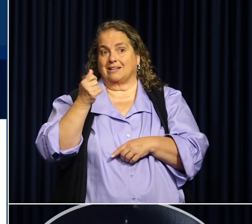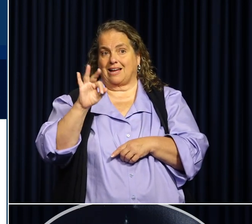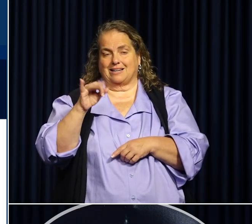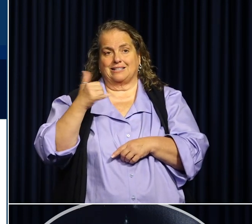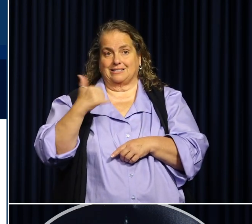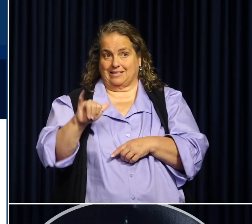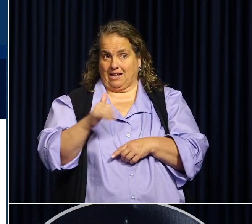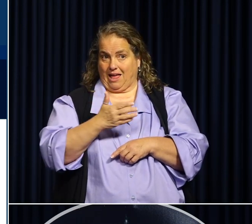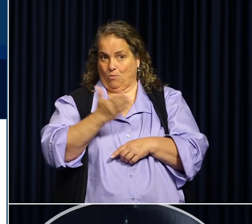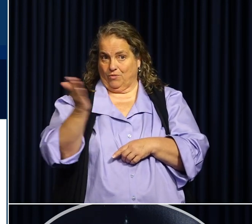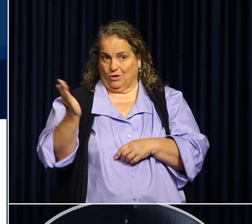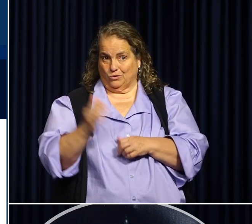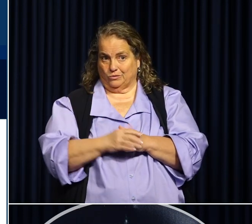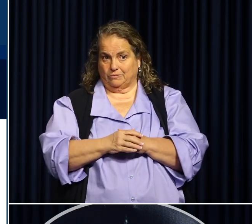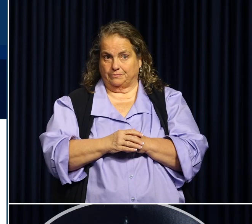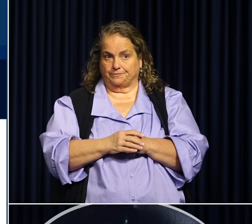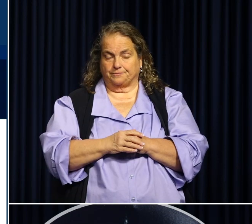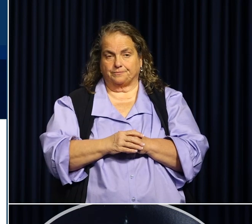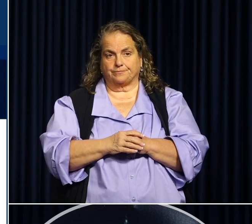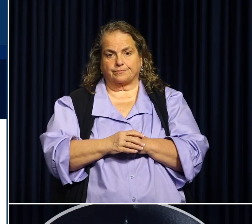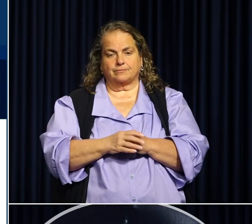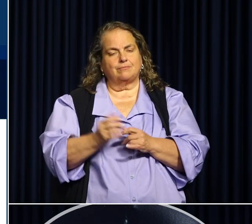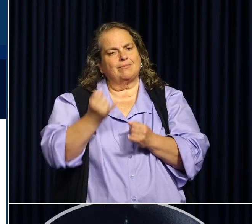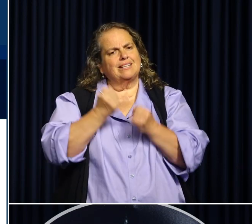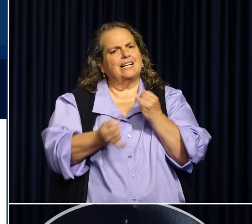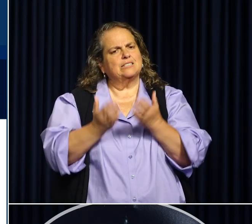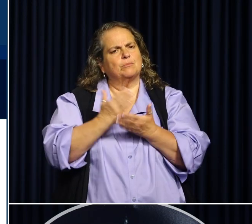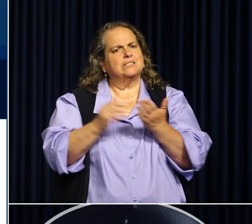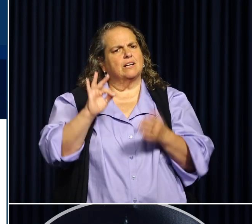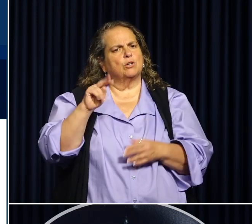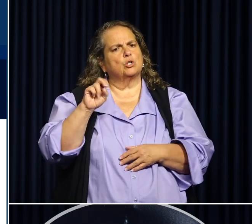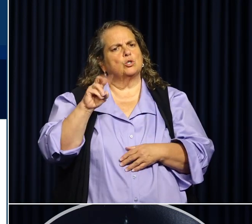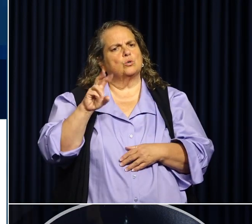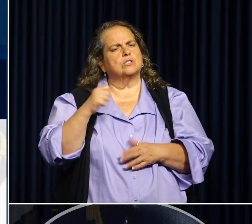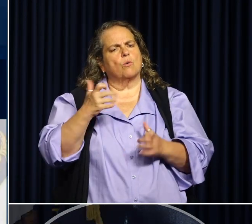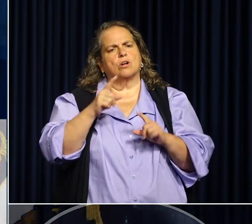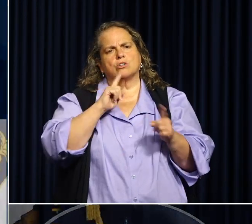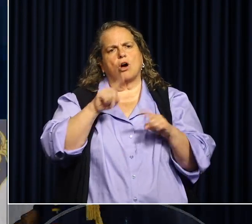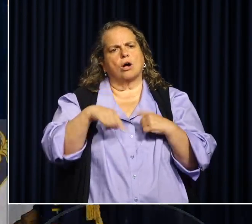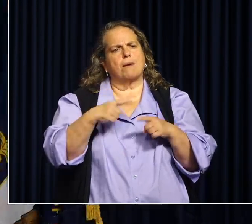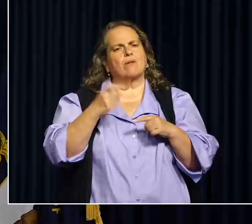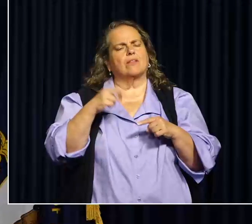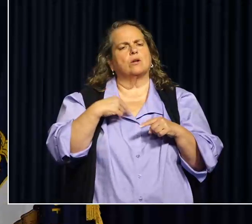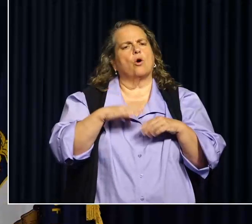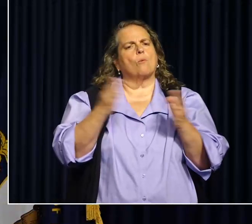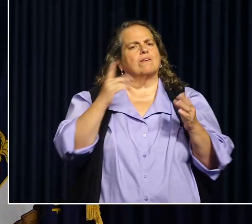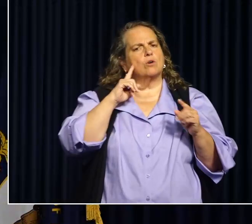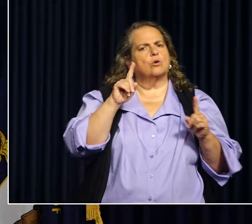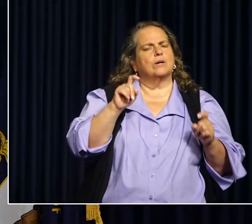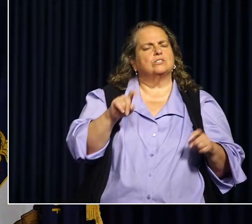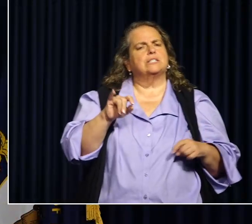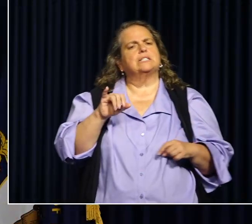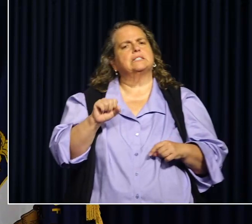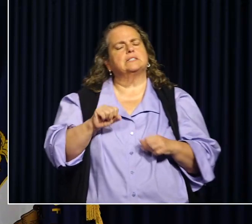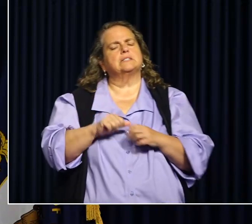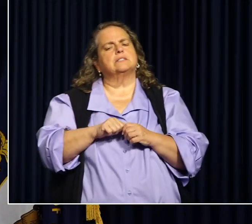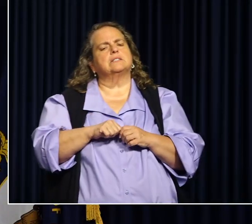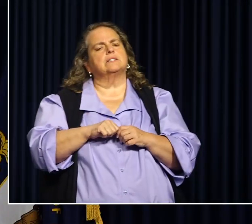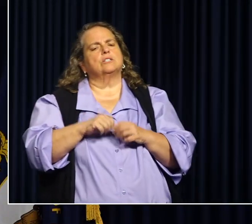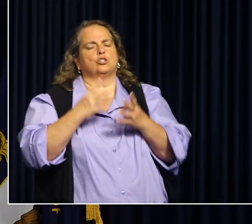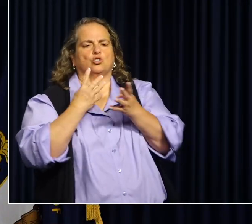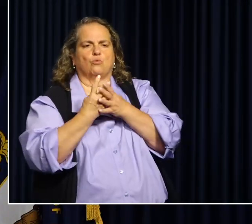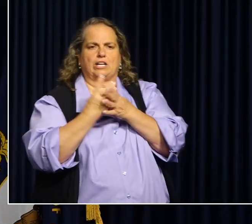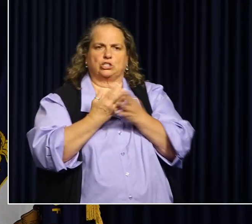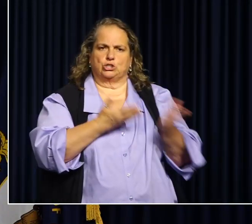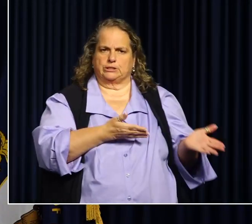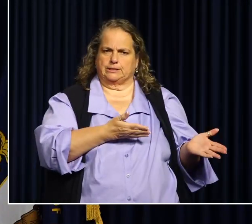out there. Last piece of news that I want to talk about, and then we'll open it up for questions. Corrections.